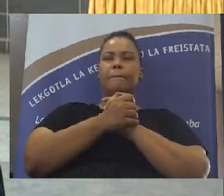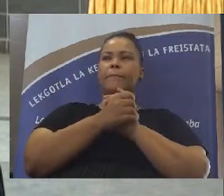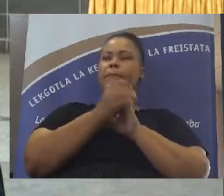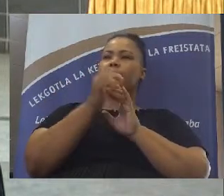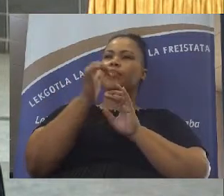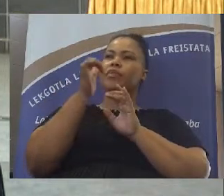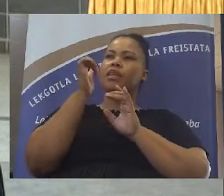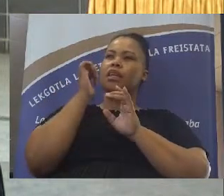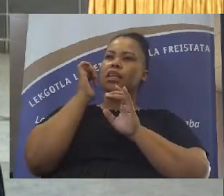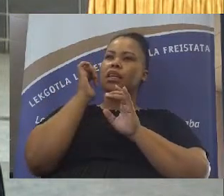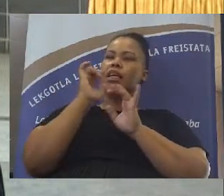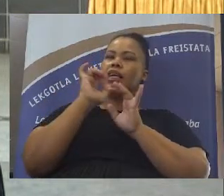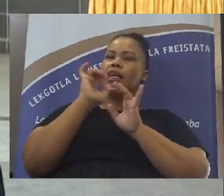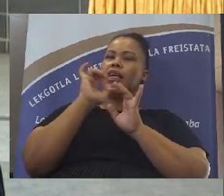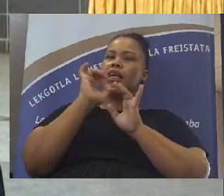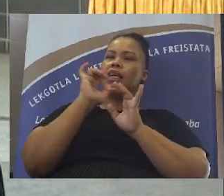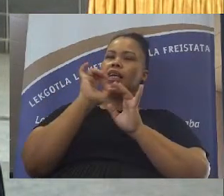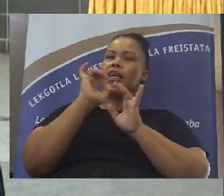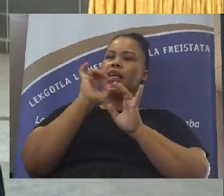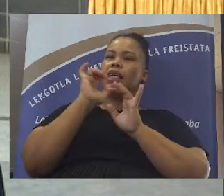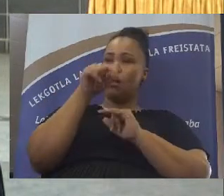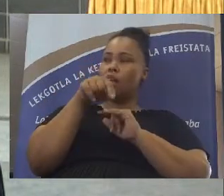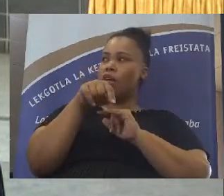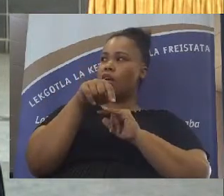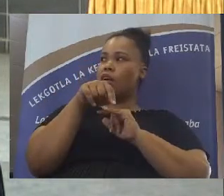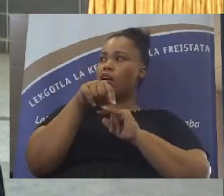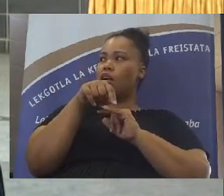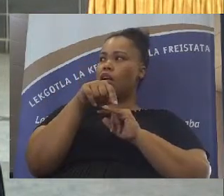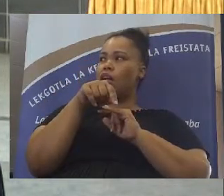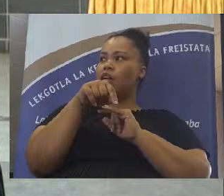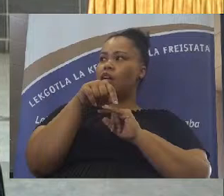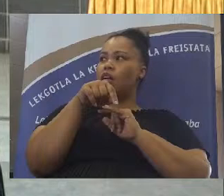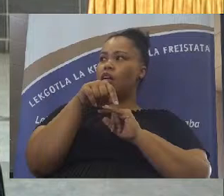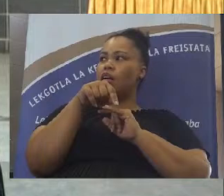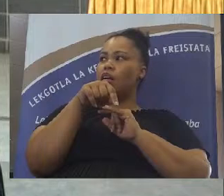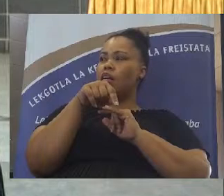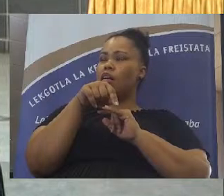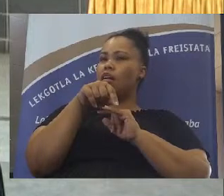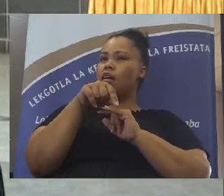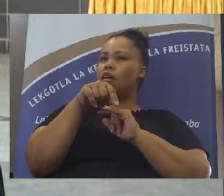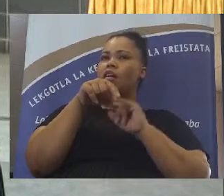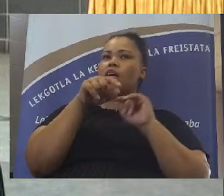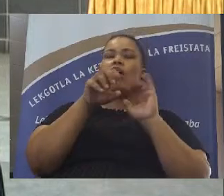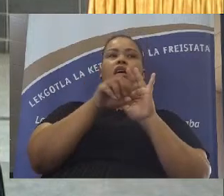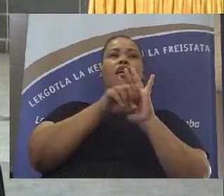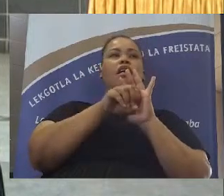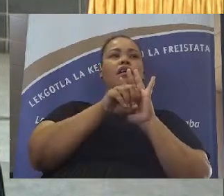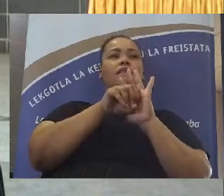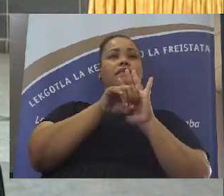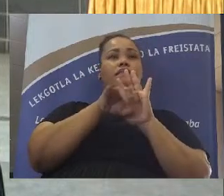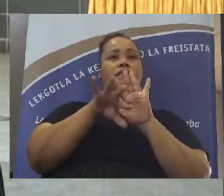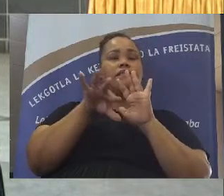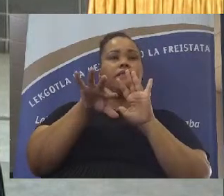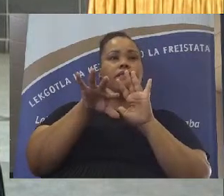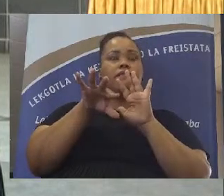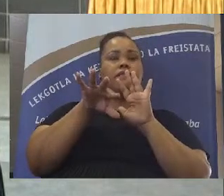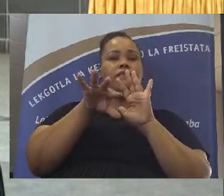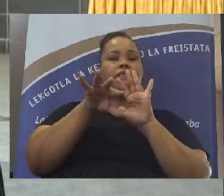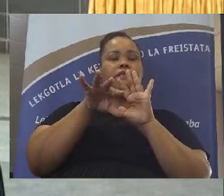Gisteren in Koffiefontein was daar een advert